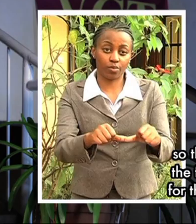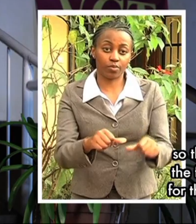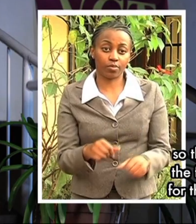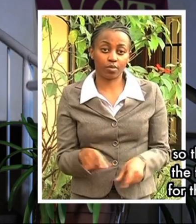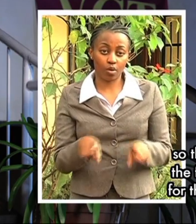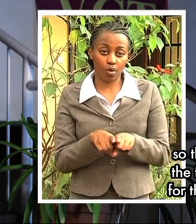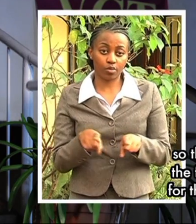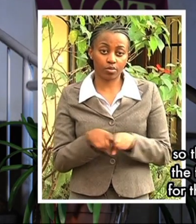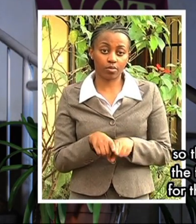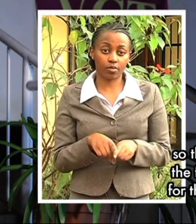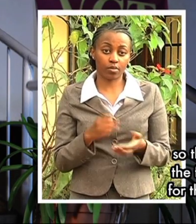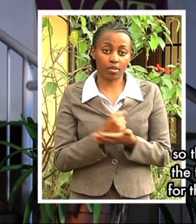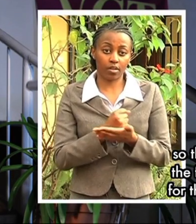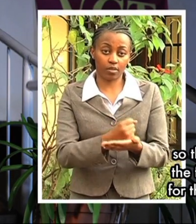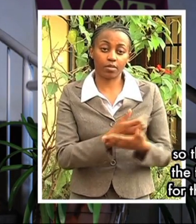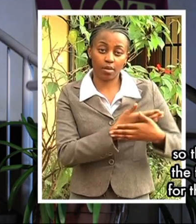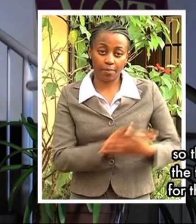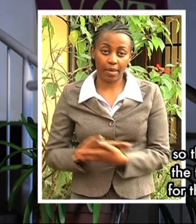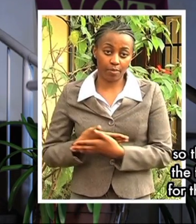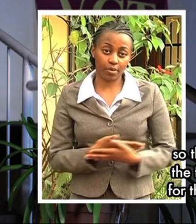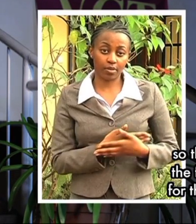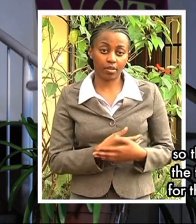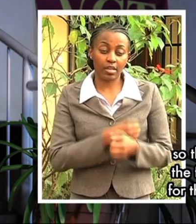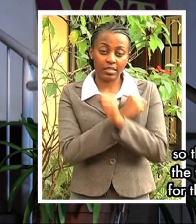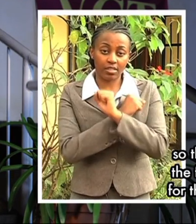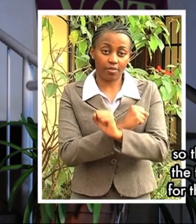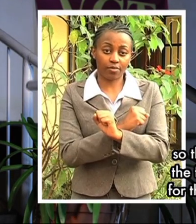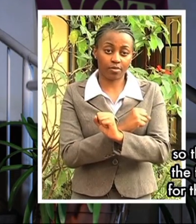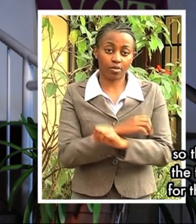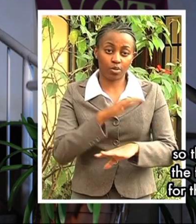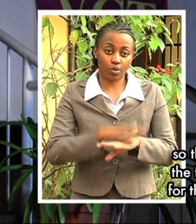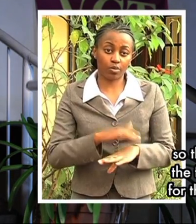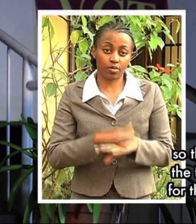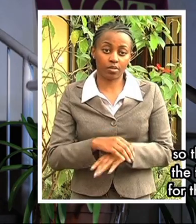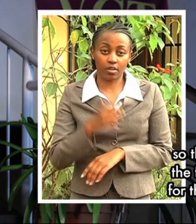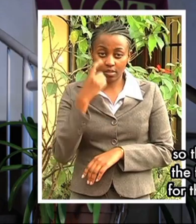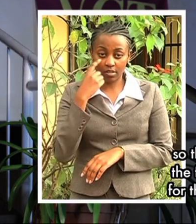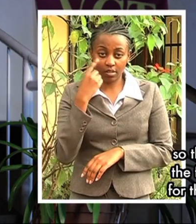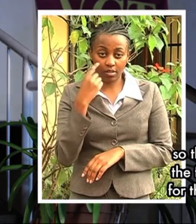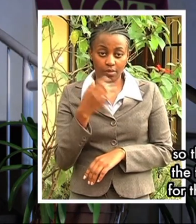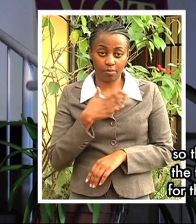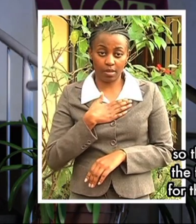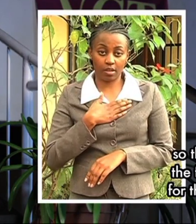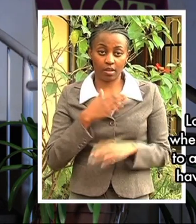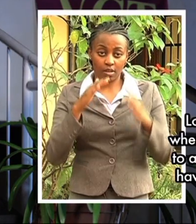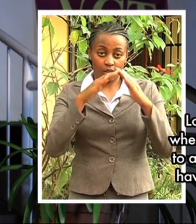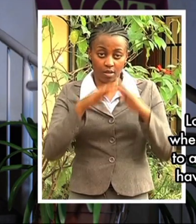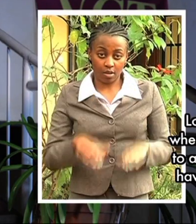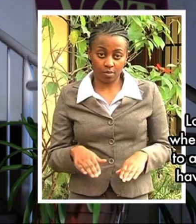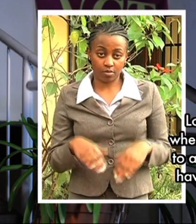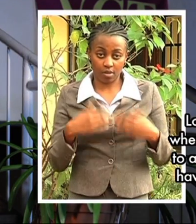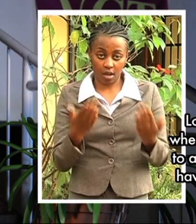for the first 6 months. Look also at the for the safety, for the sake of the health of your baby. Look